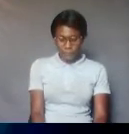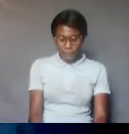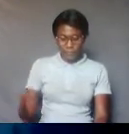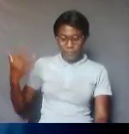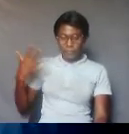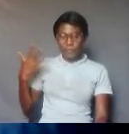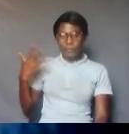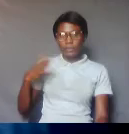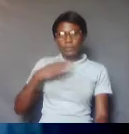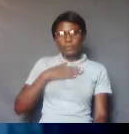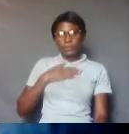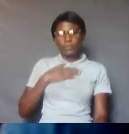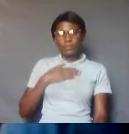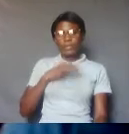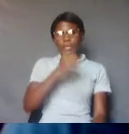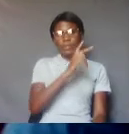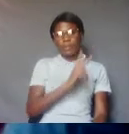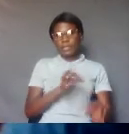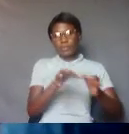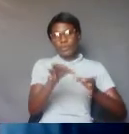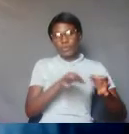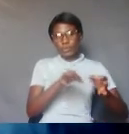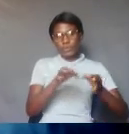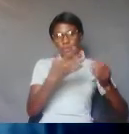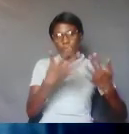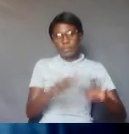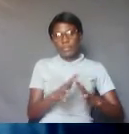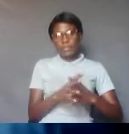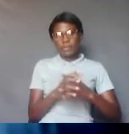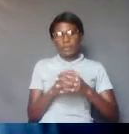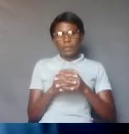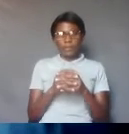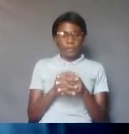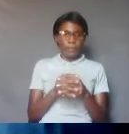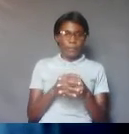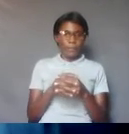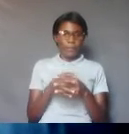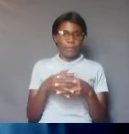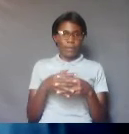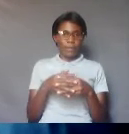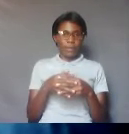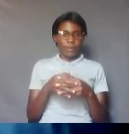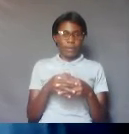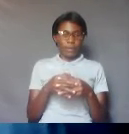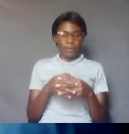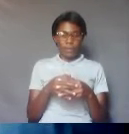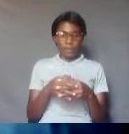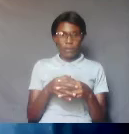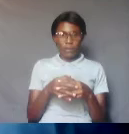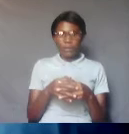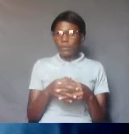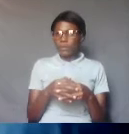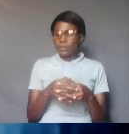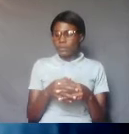and of what are we looking at. So my question that I just thought